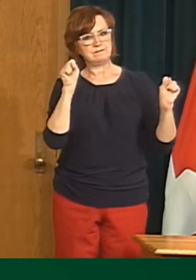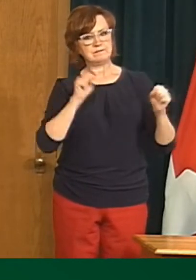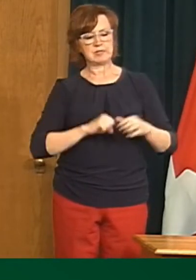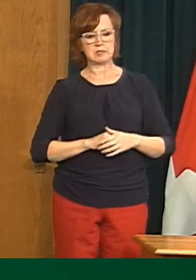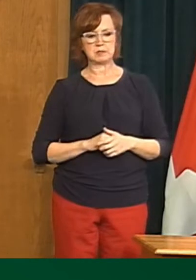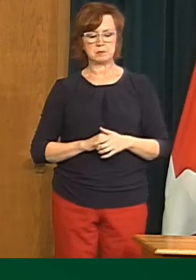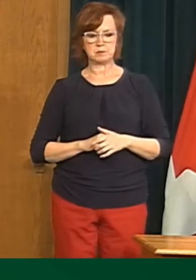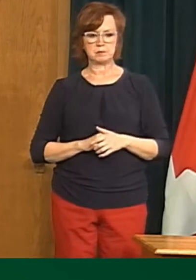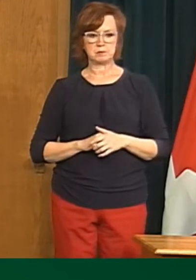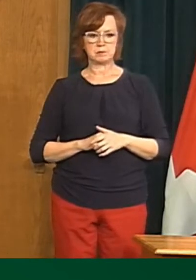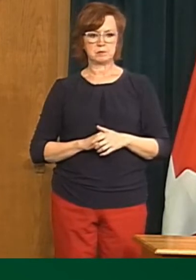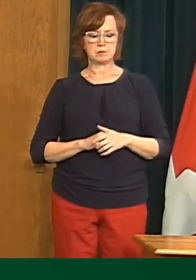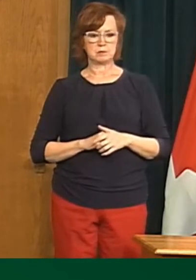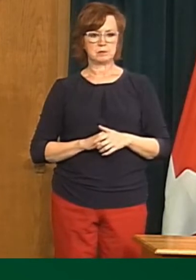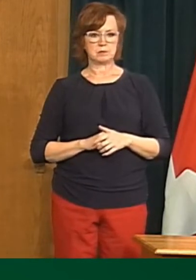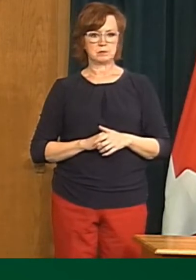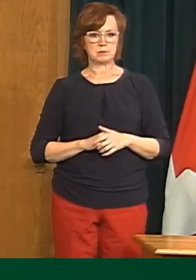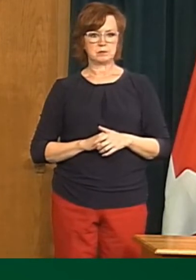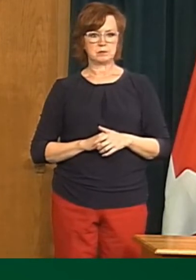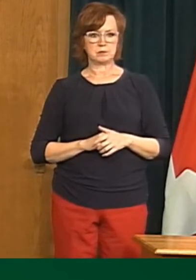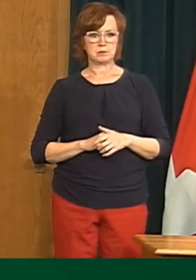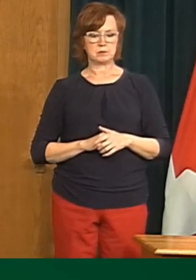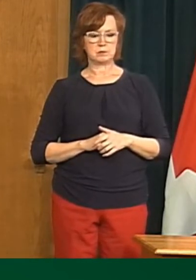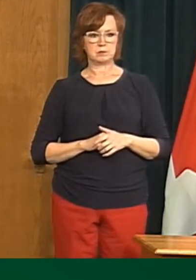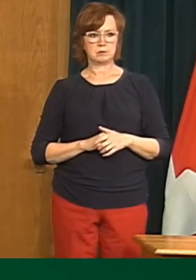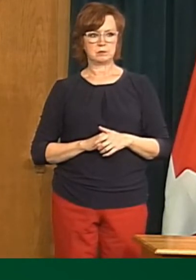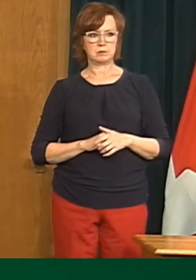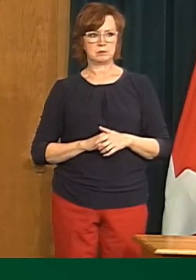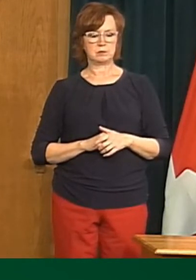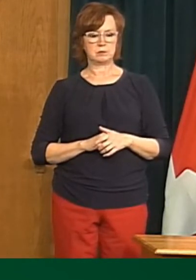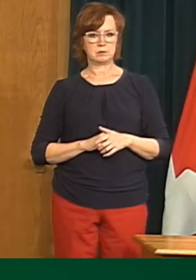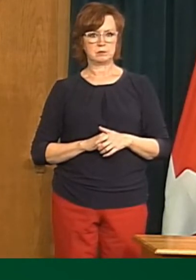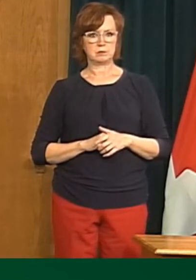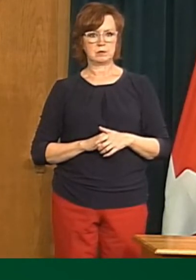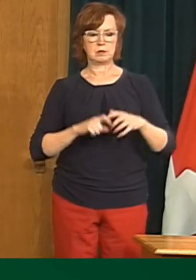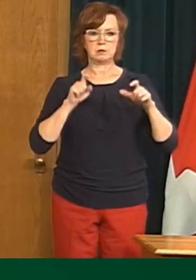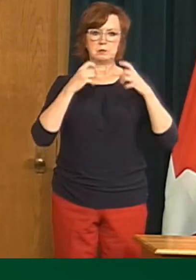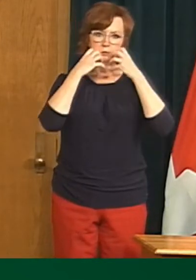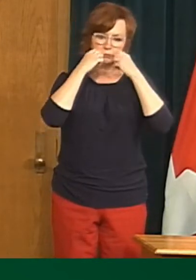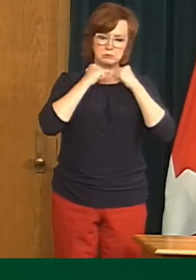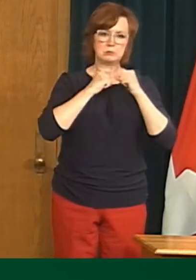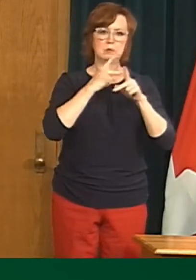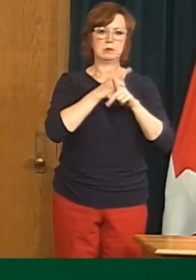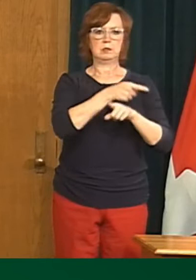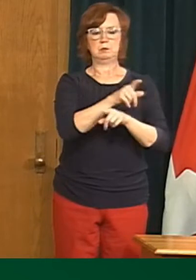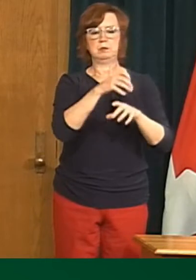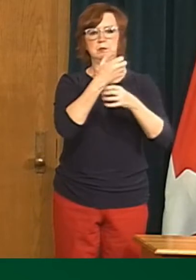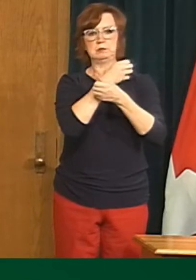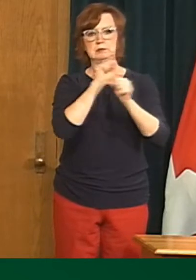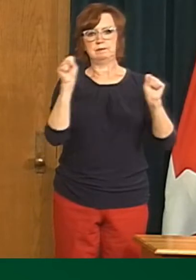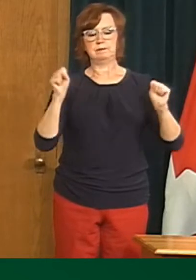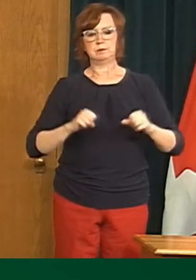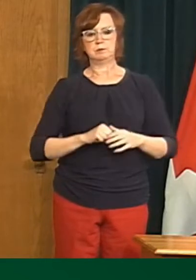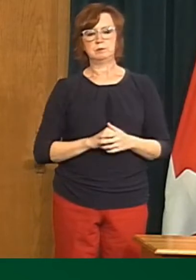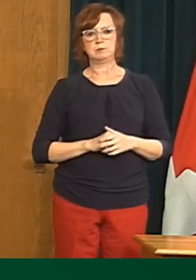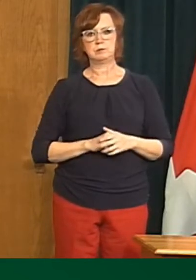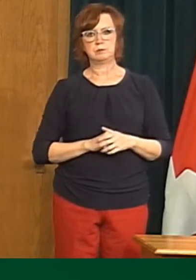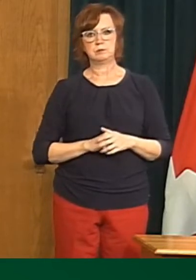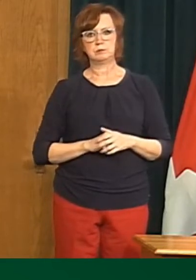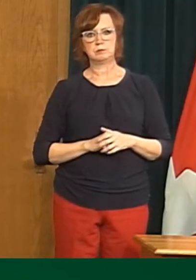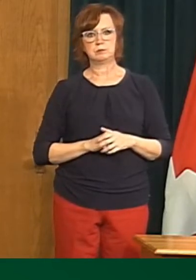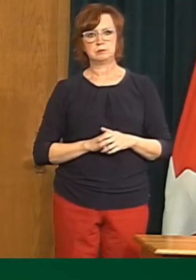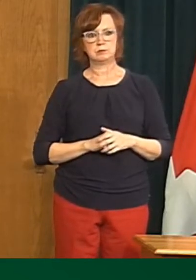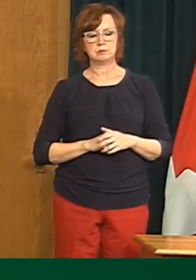long-term care in these facilities safe. And the minister spoke to many of the criteria being used and the training that's going to be